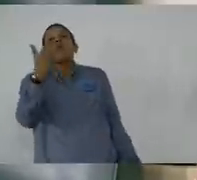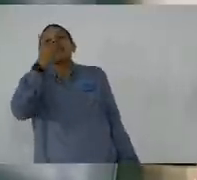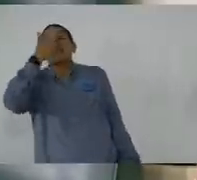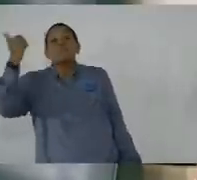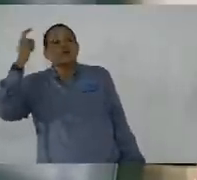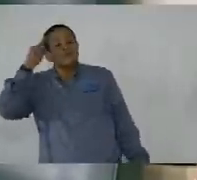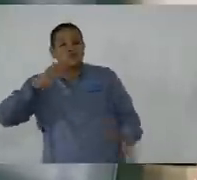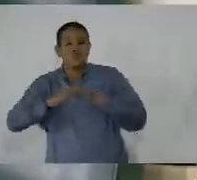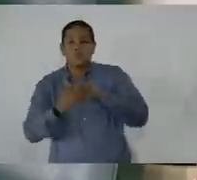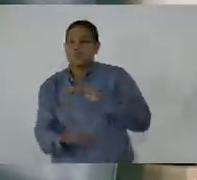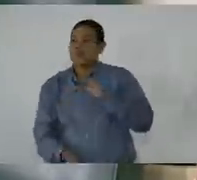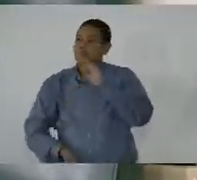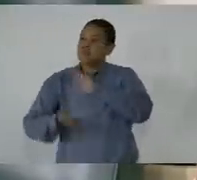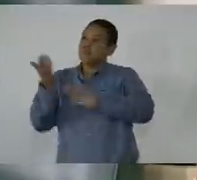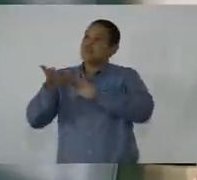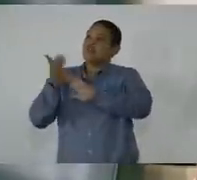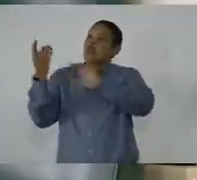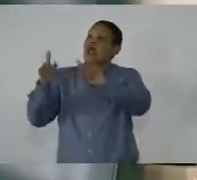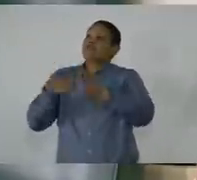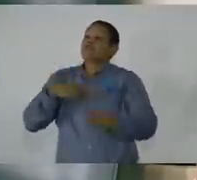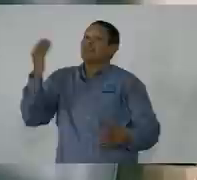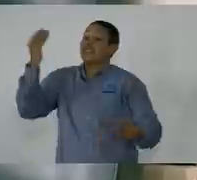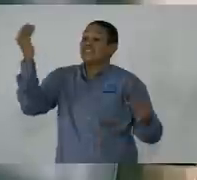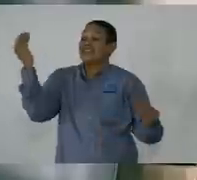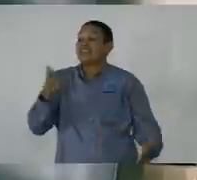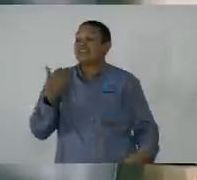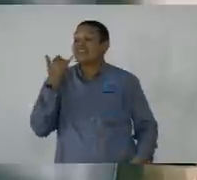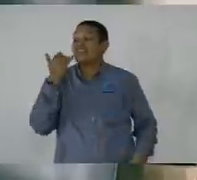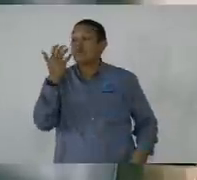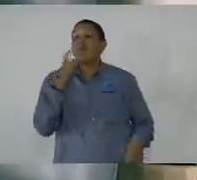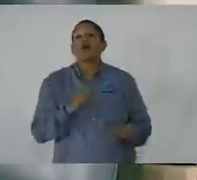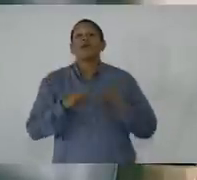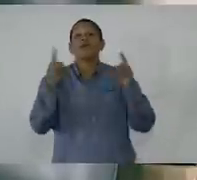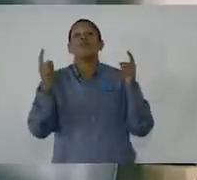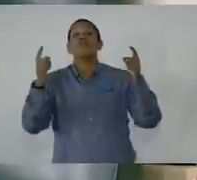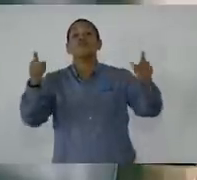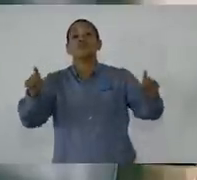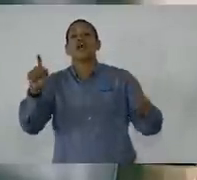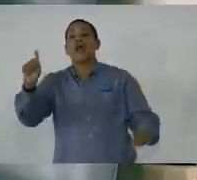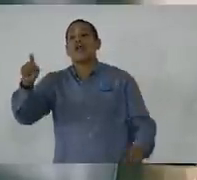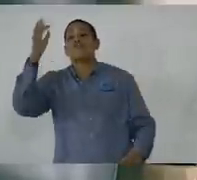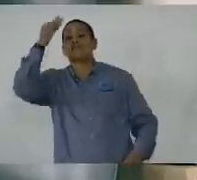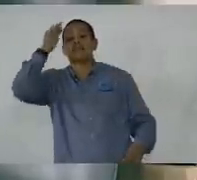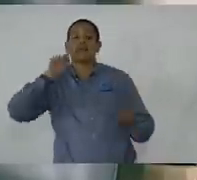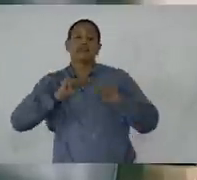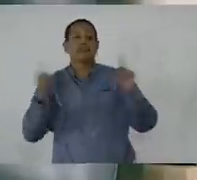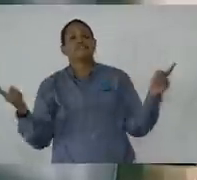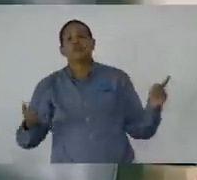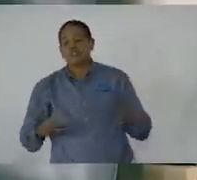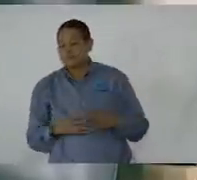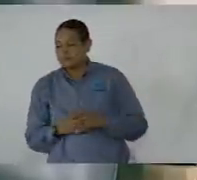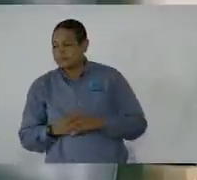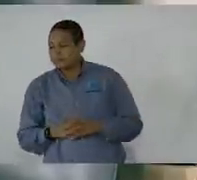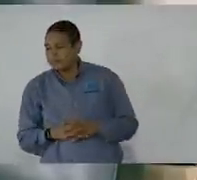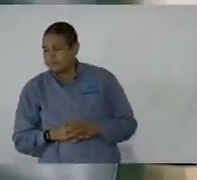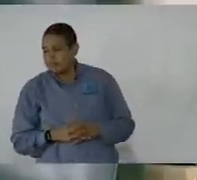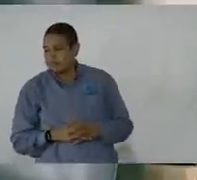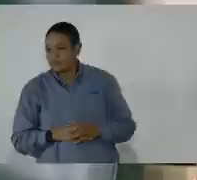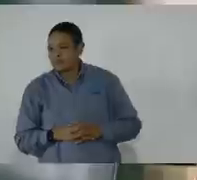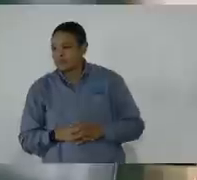for our country. And as I say, if we want different results, we've got to think differently. Madam